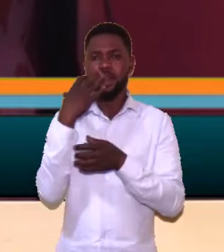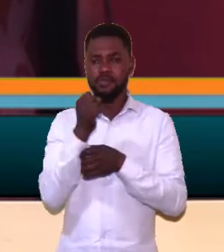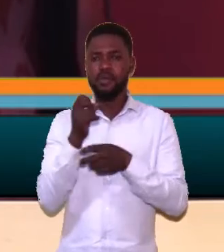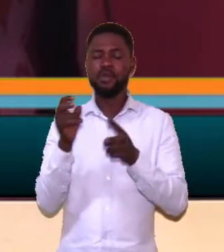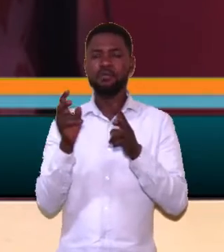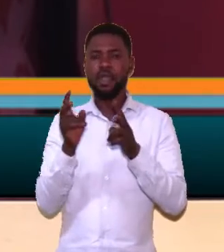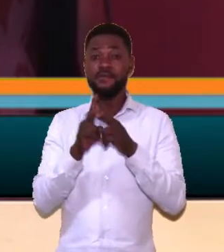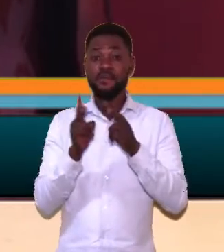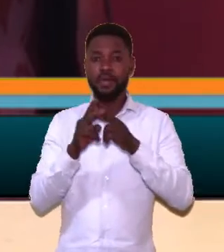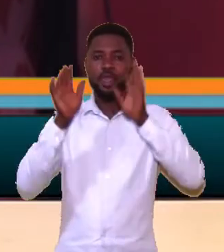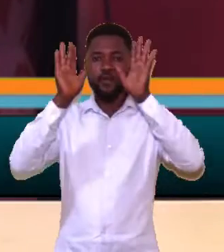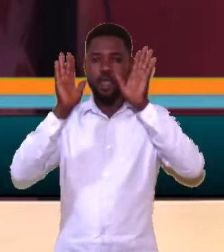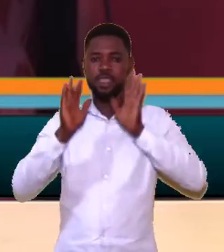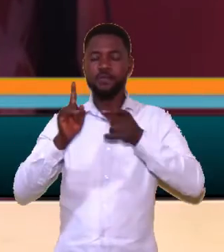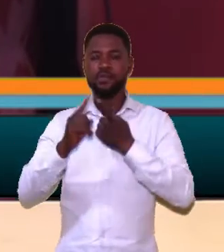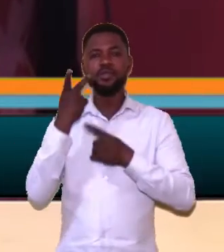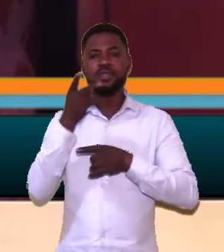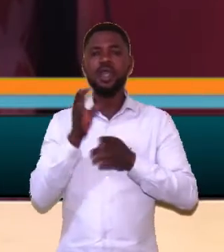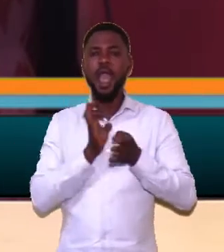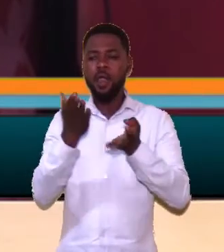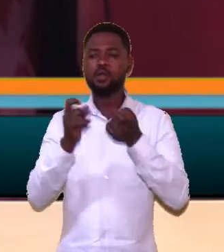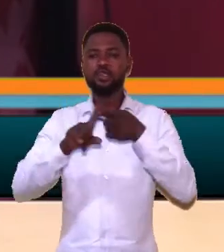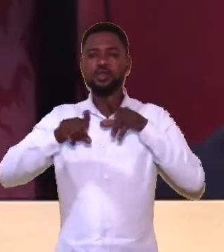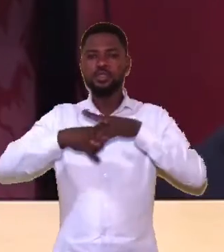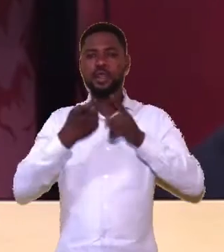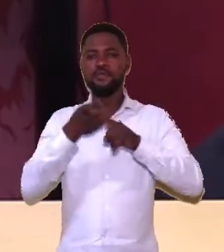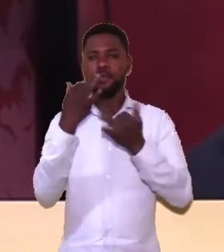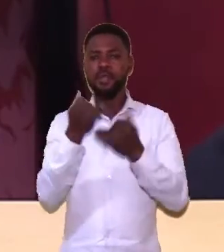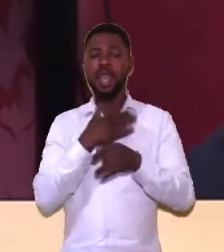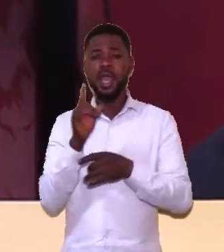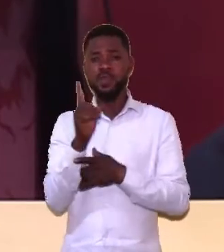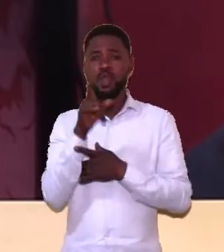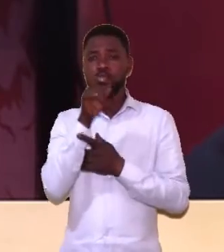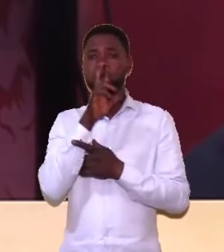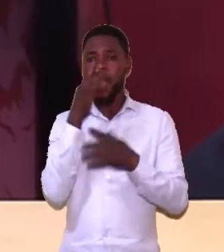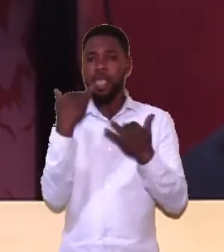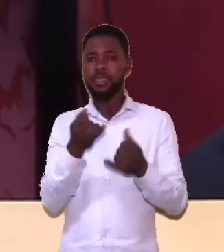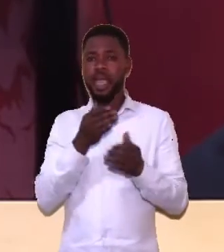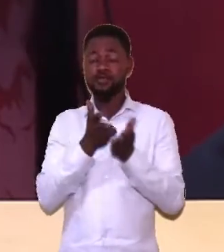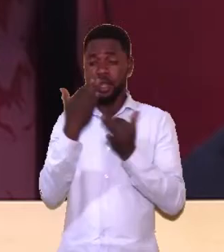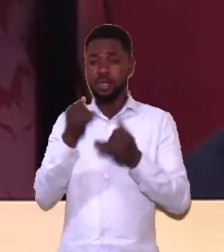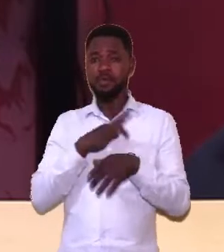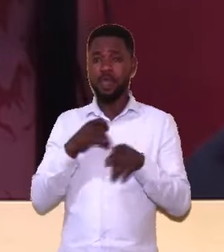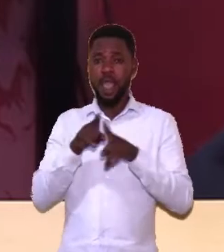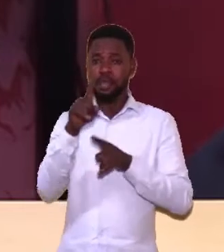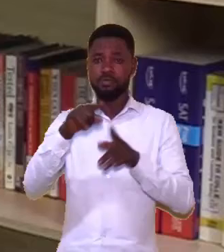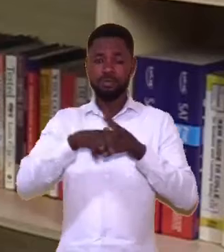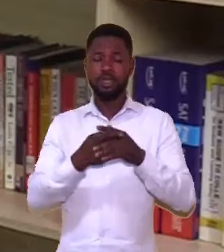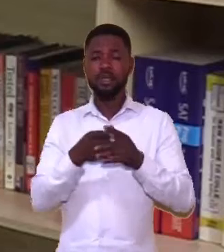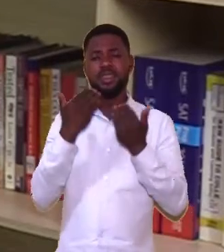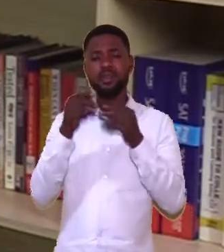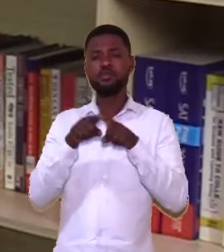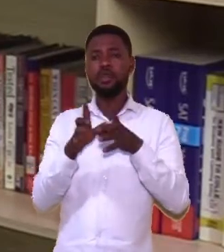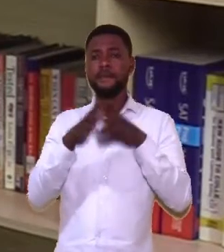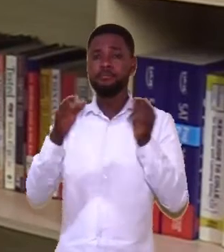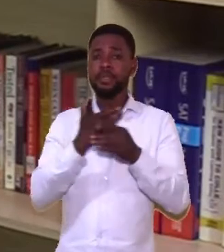was such a wonderful thing to see. I want you to go from there and where you are now, right now, as regards that. Thank you so